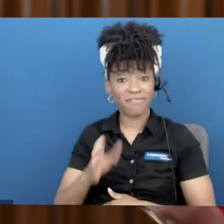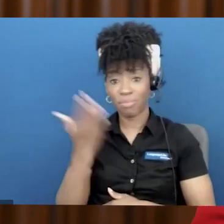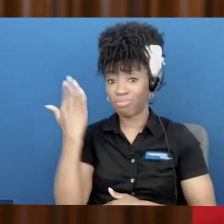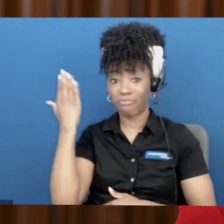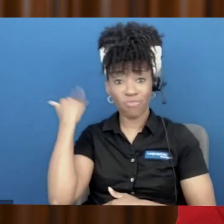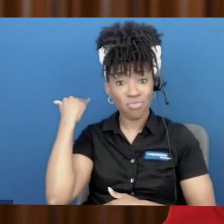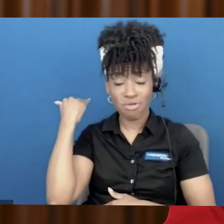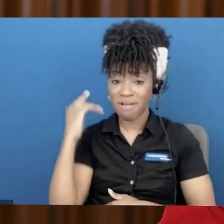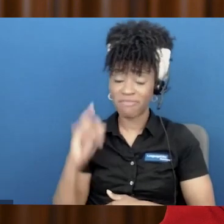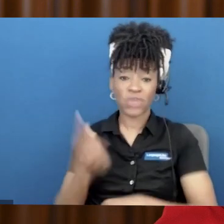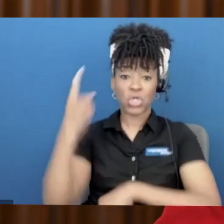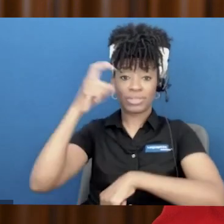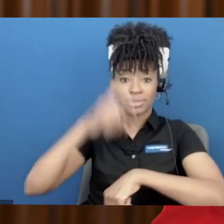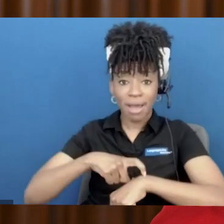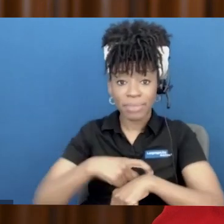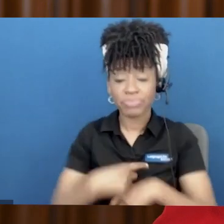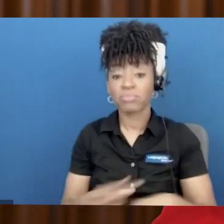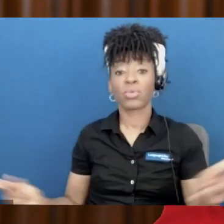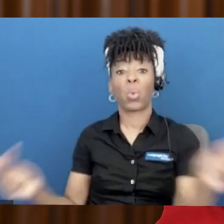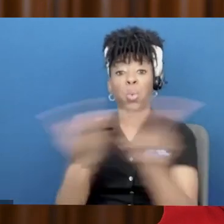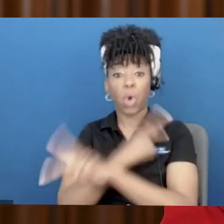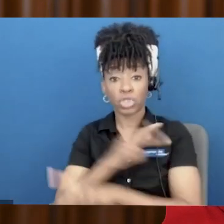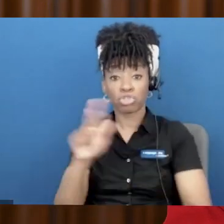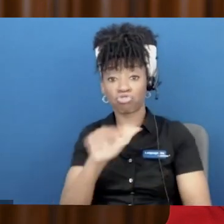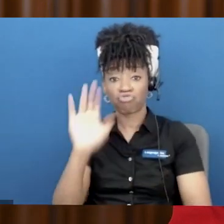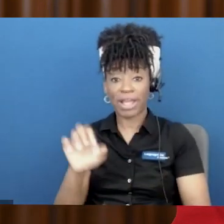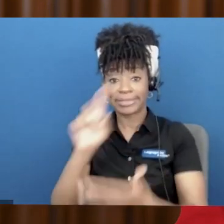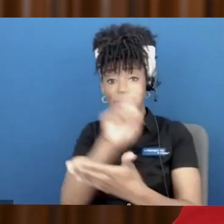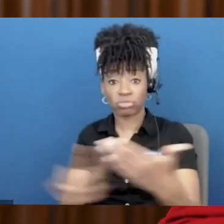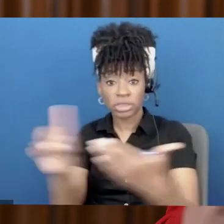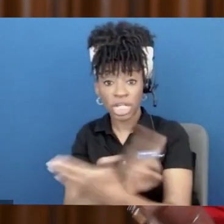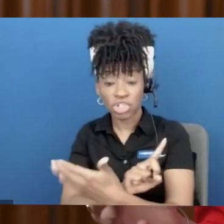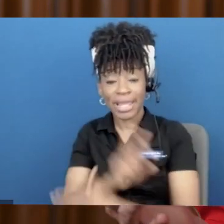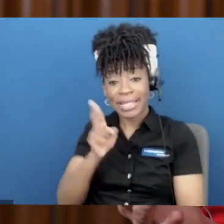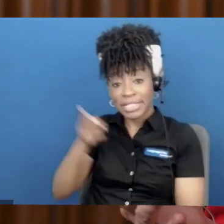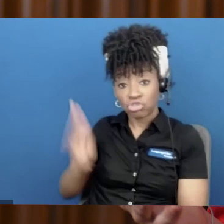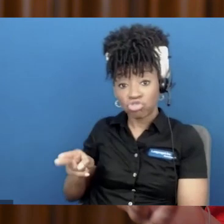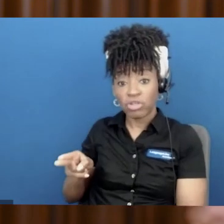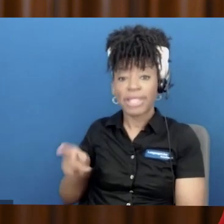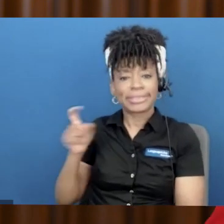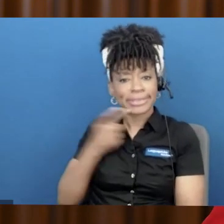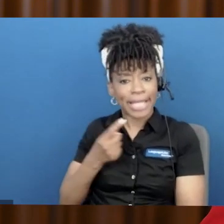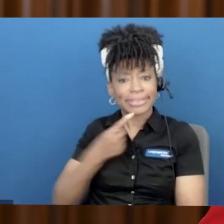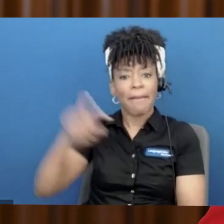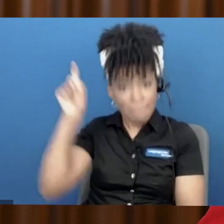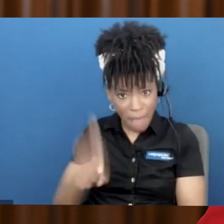to address racial injustice, history calls on us, all of us, to